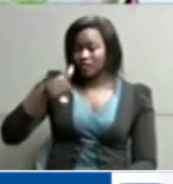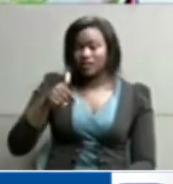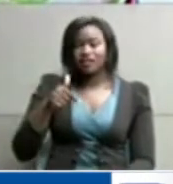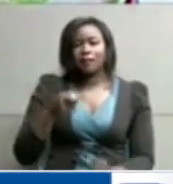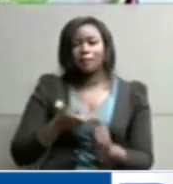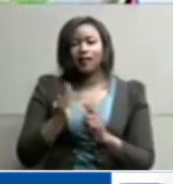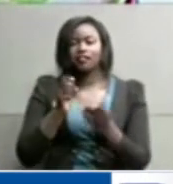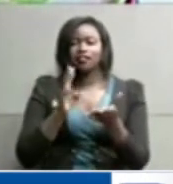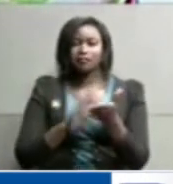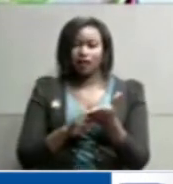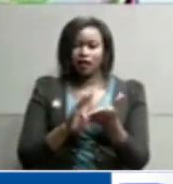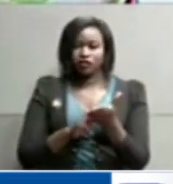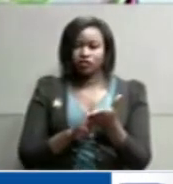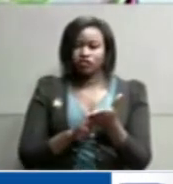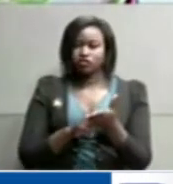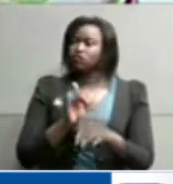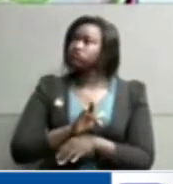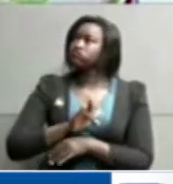of March.